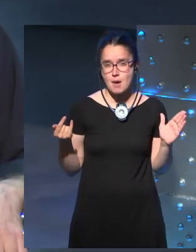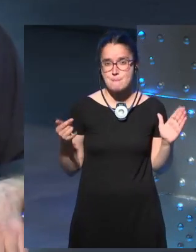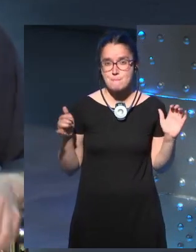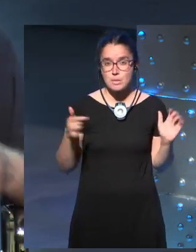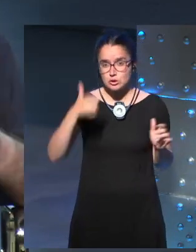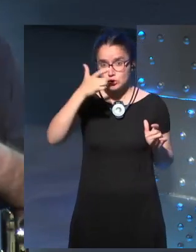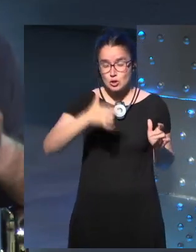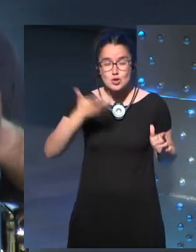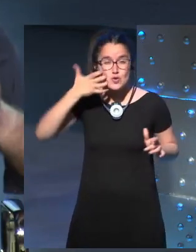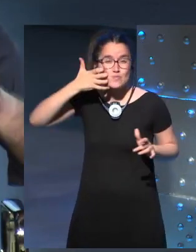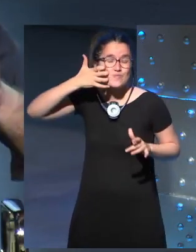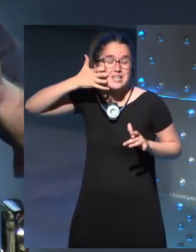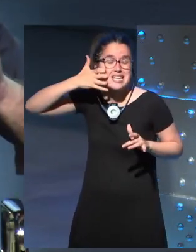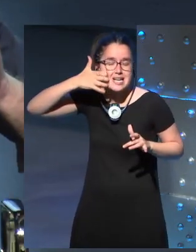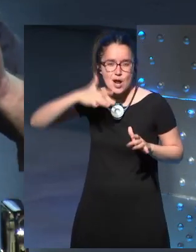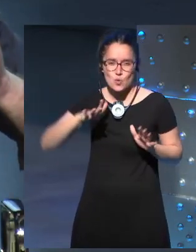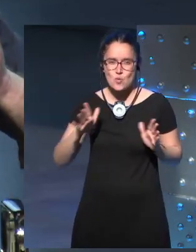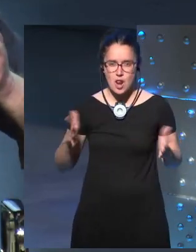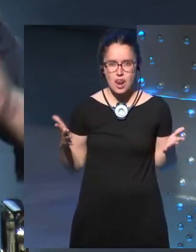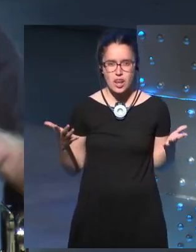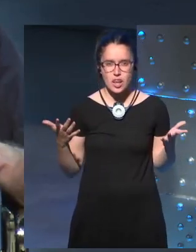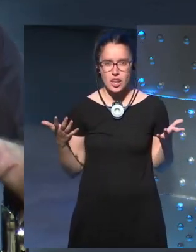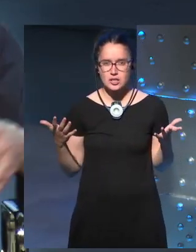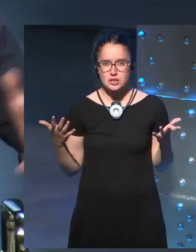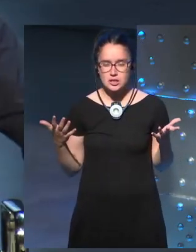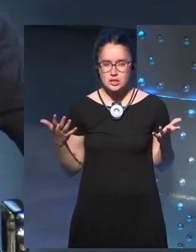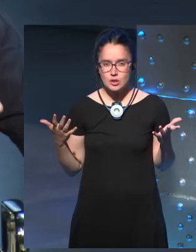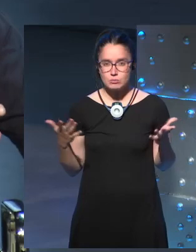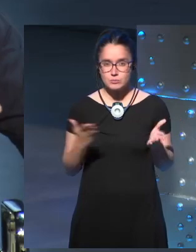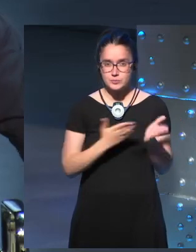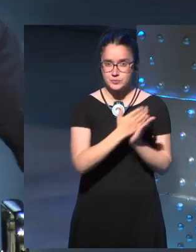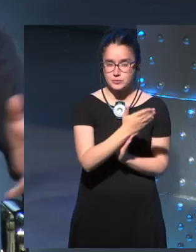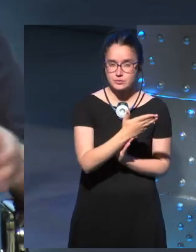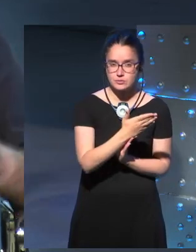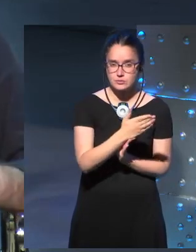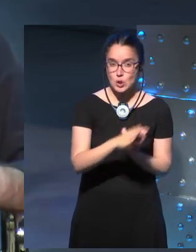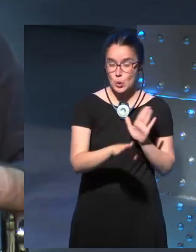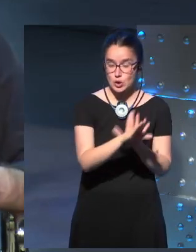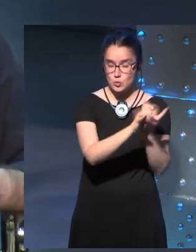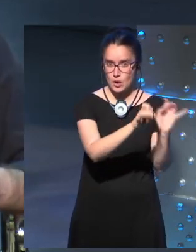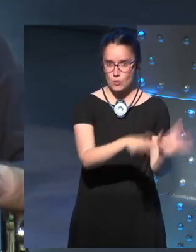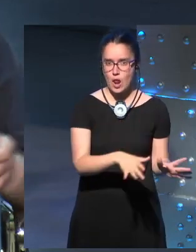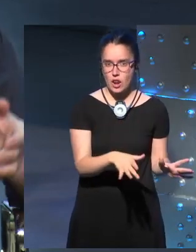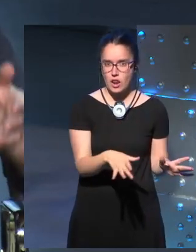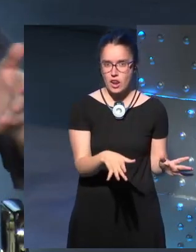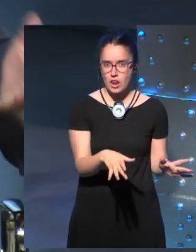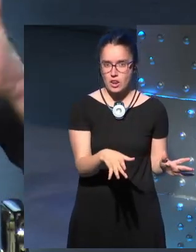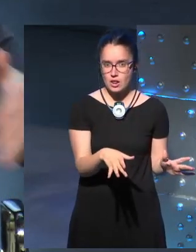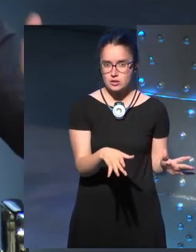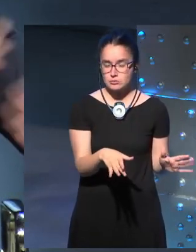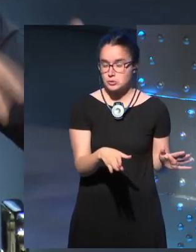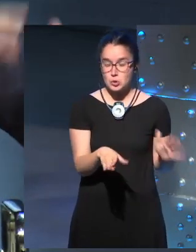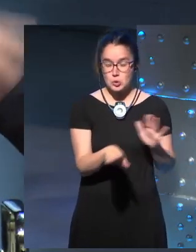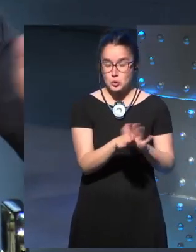football is that it's on the one hand, it stays the same. It's the same game that